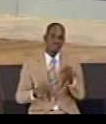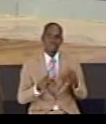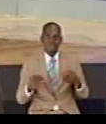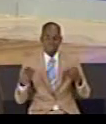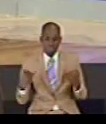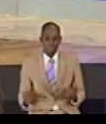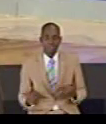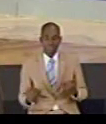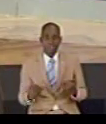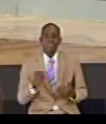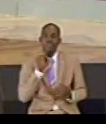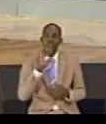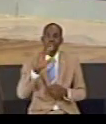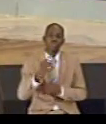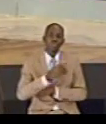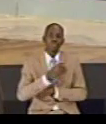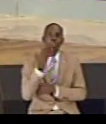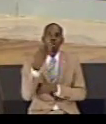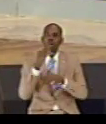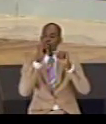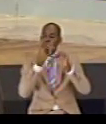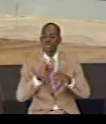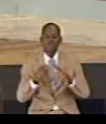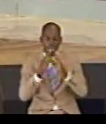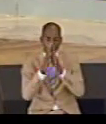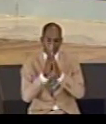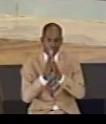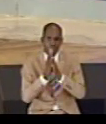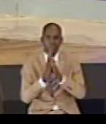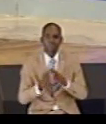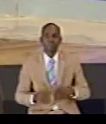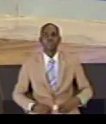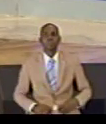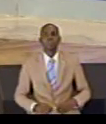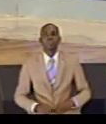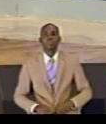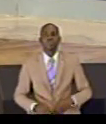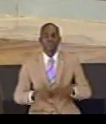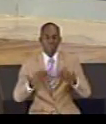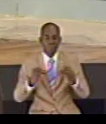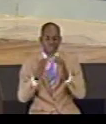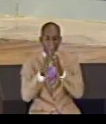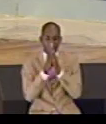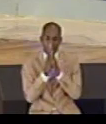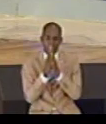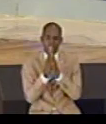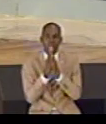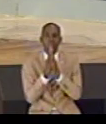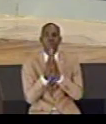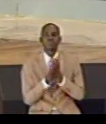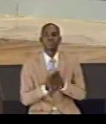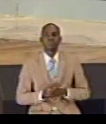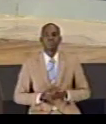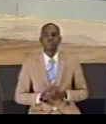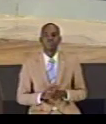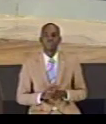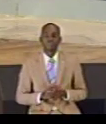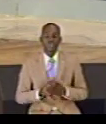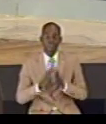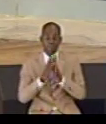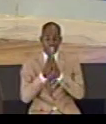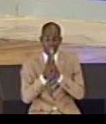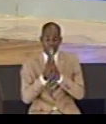the day of blessing. Open your mouth wide. Open your mouth wide. Open your